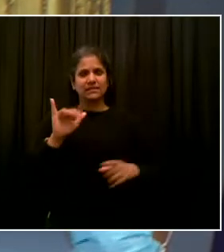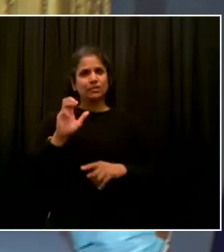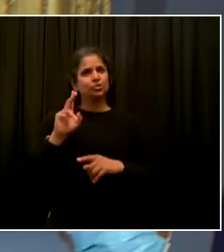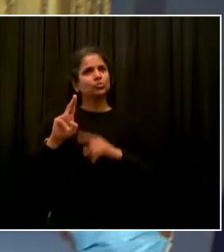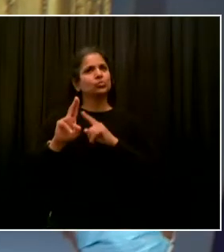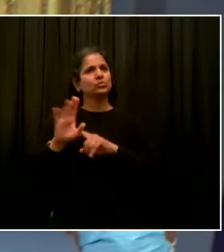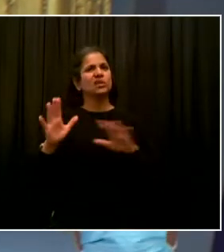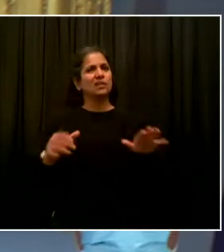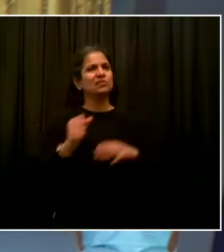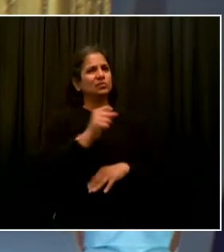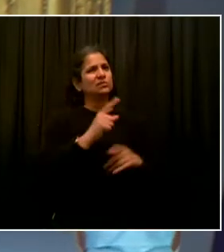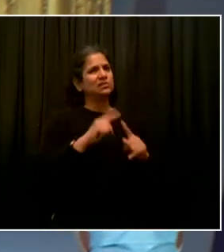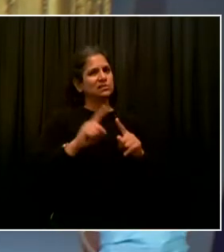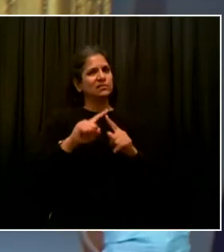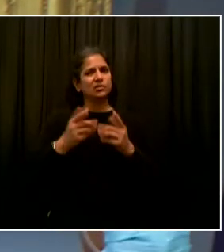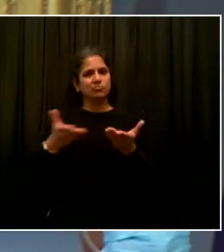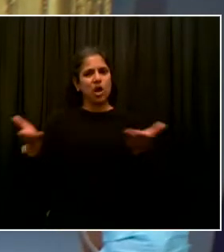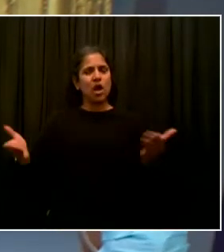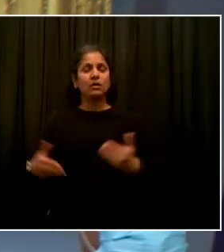tracking.